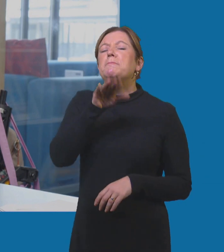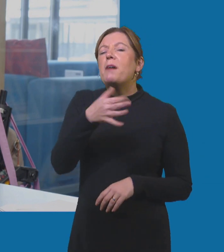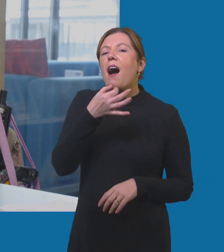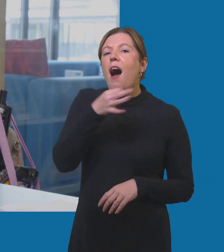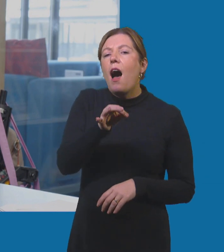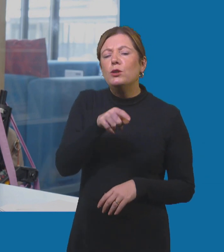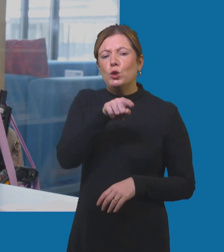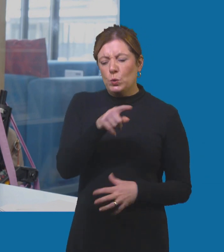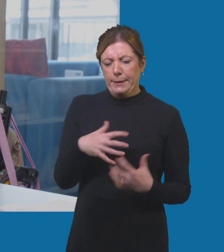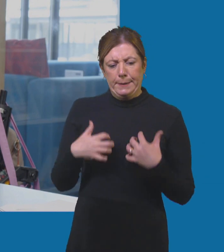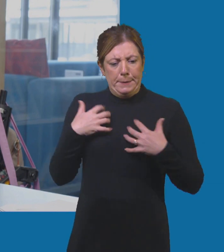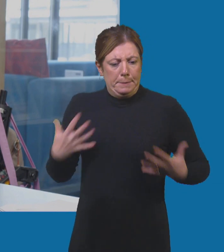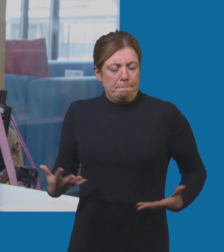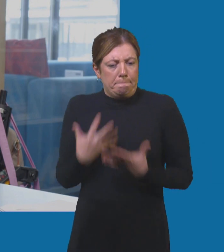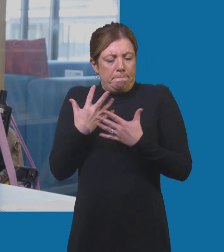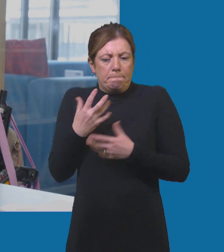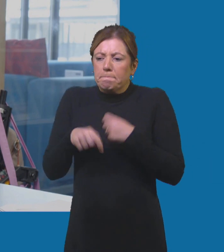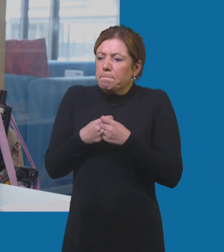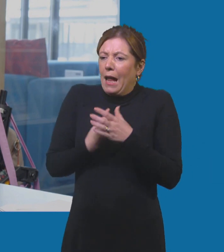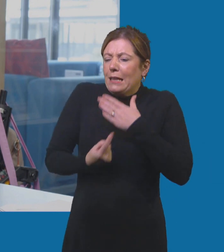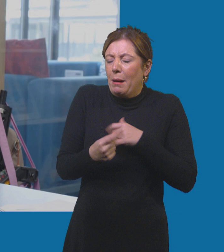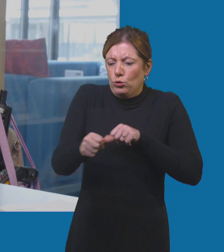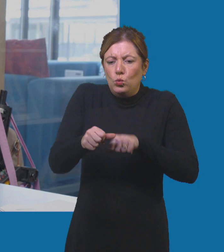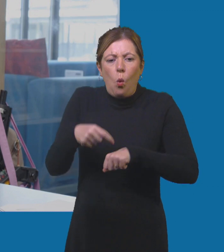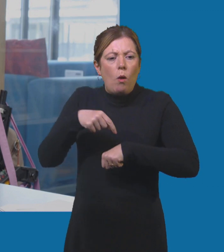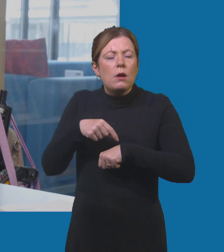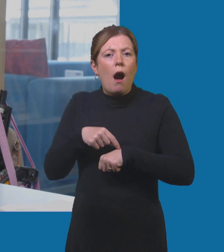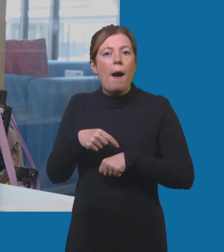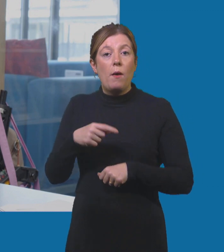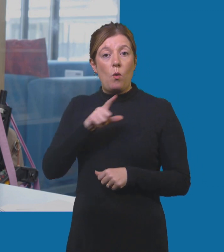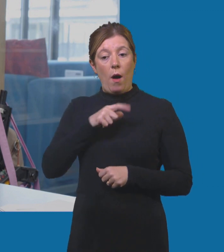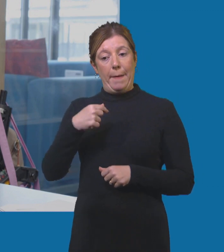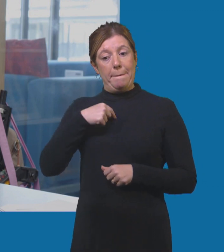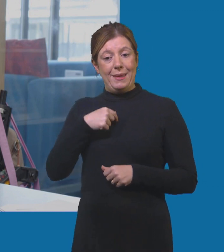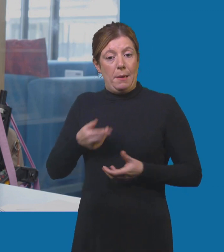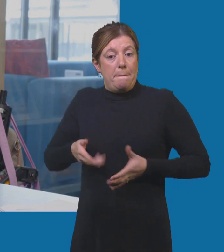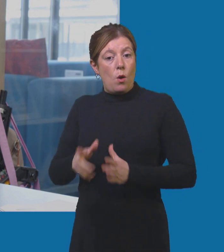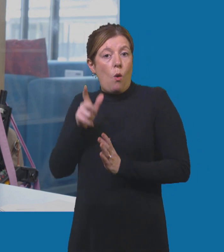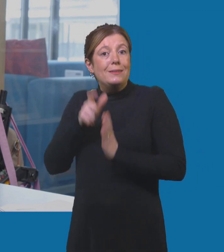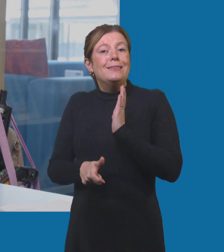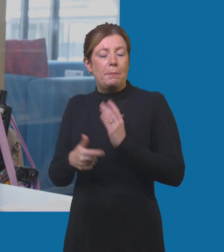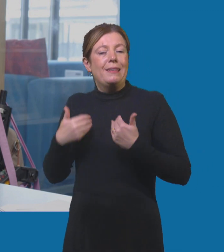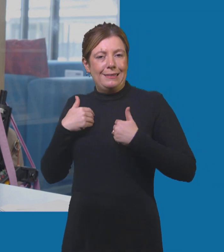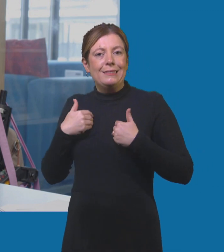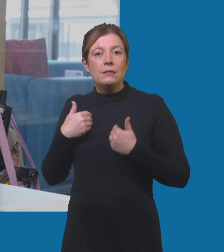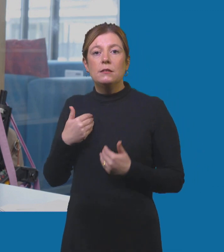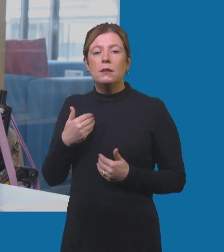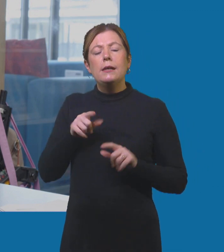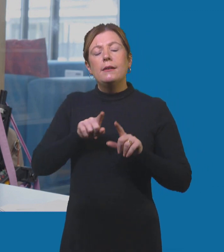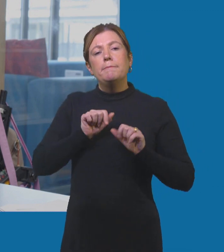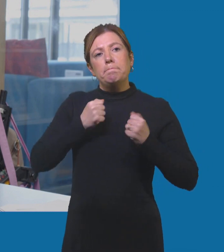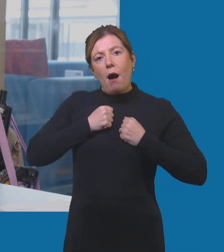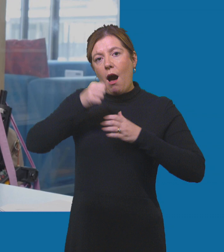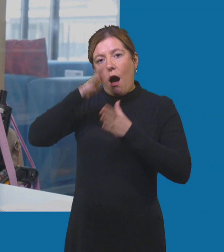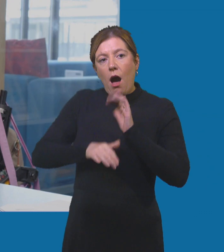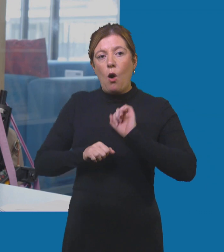the motivation to regain your independence so quickly? Because, you know, I was born with my disability, and I guess that's a very different journey